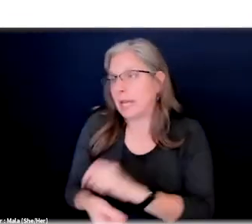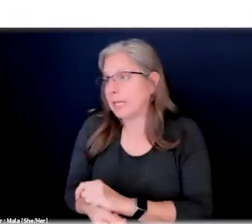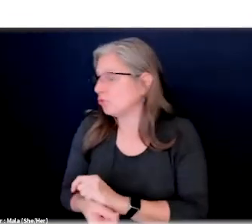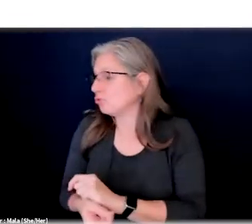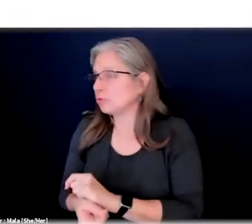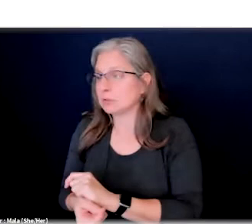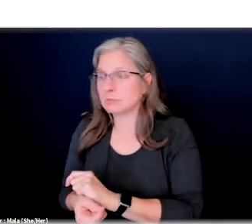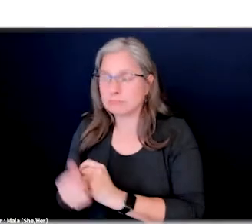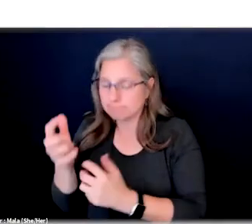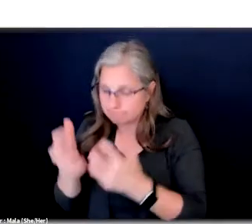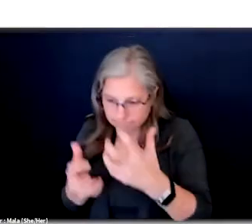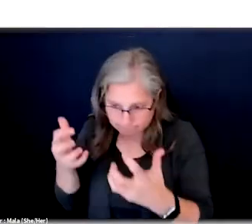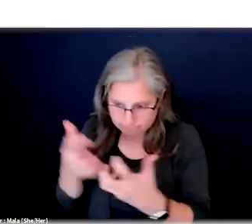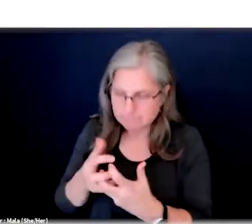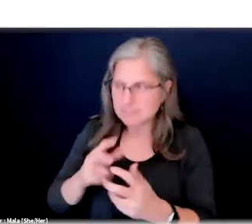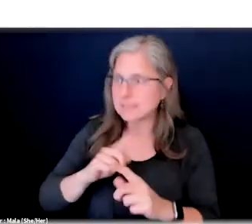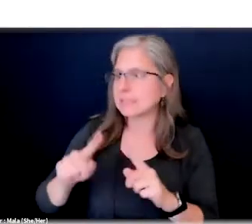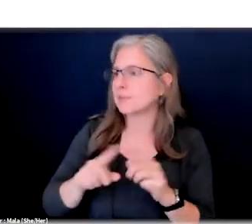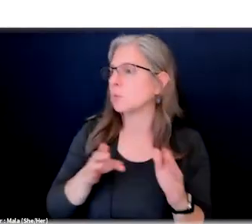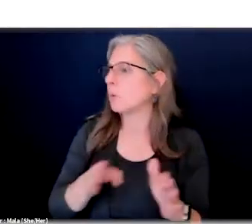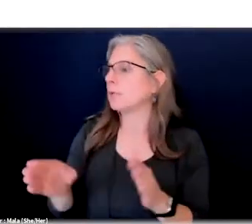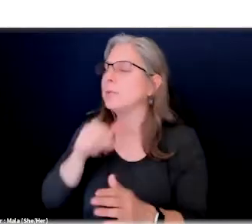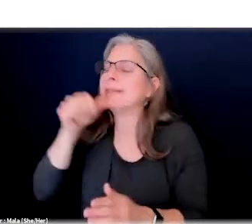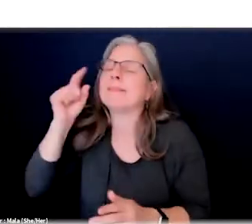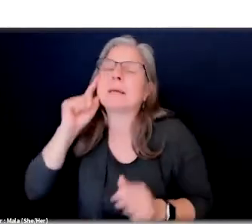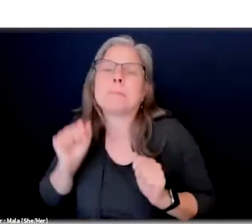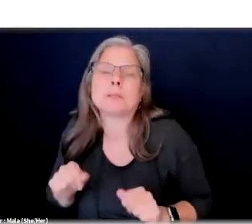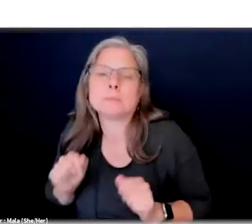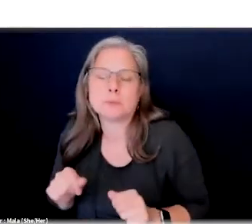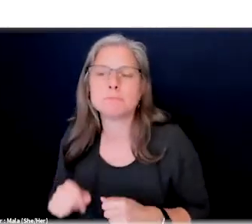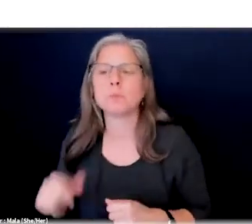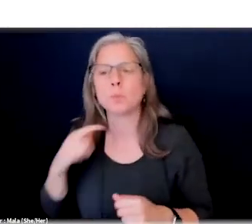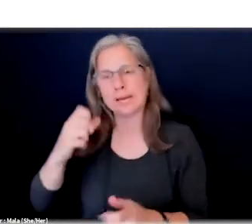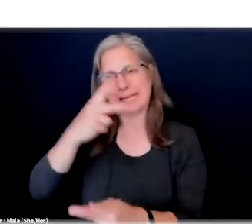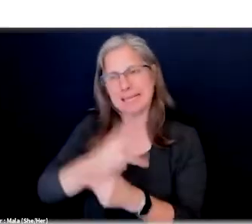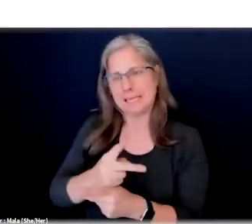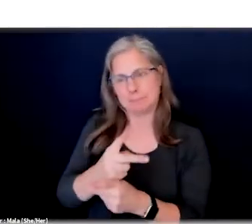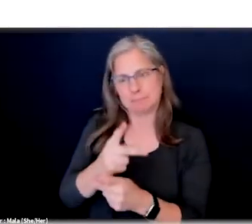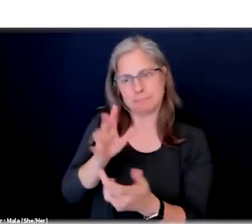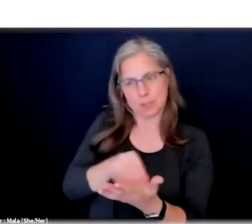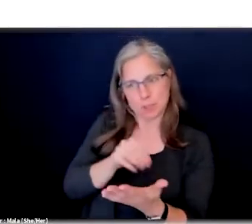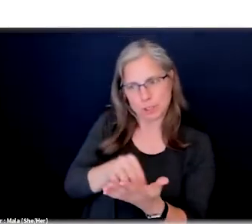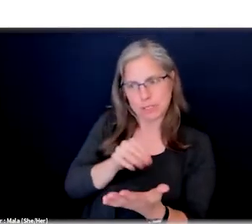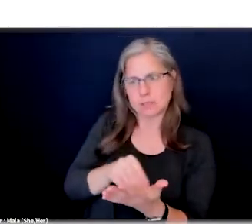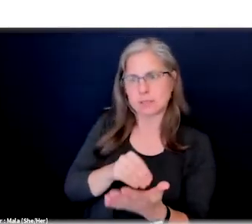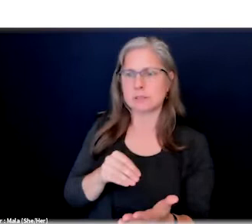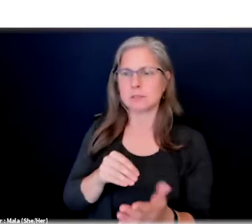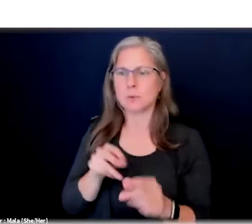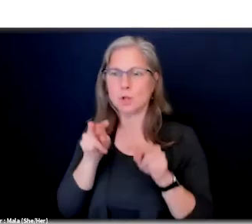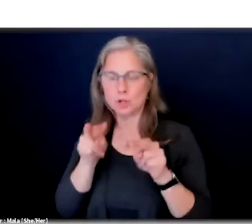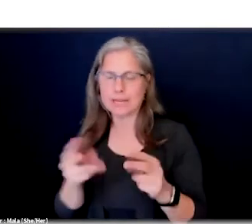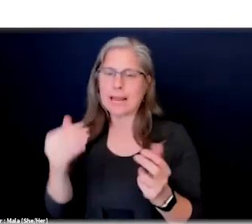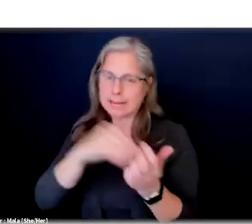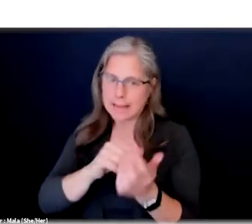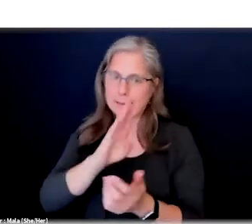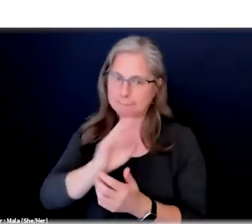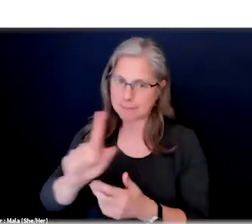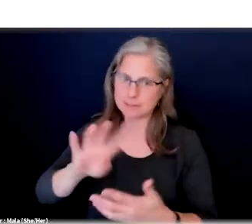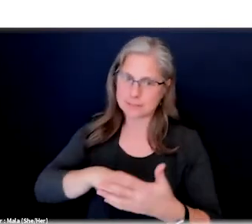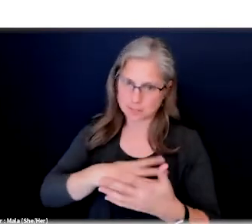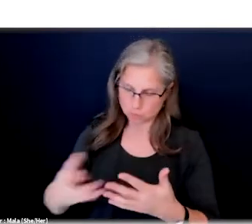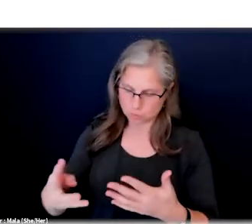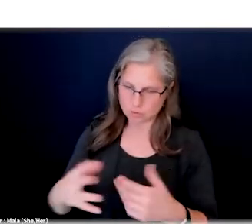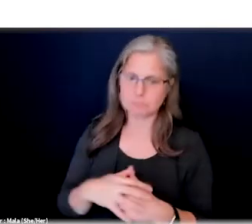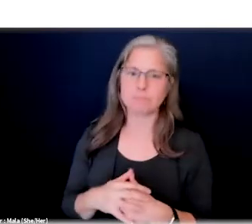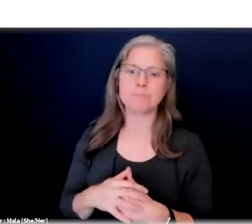adapt in ways that we didn't think were possible before. So we want to keep some of that learning. We're looking at our bell schedules through some of that lens.